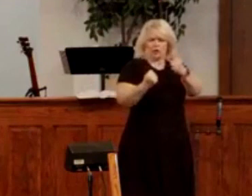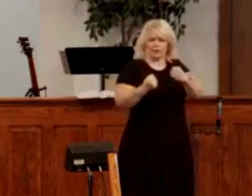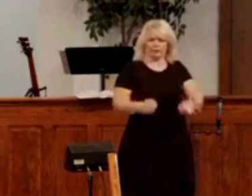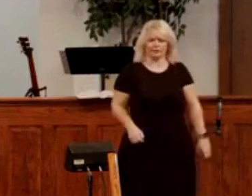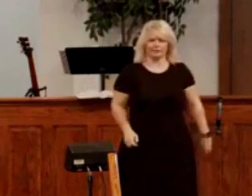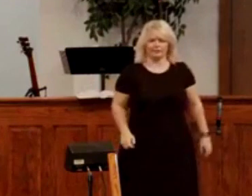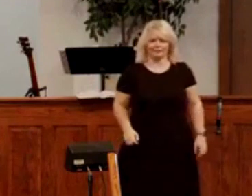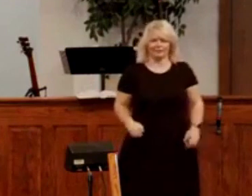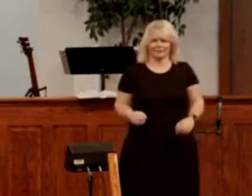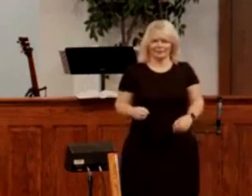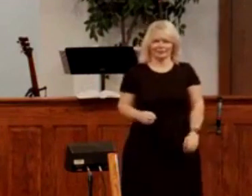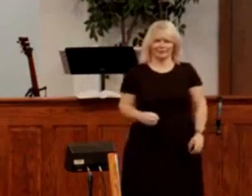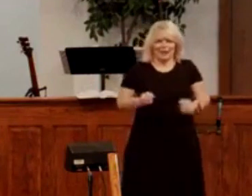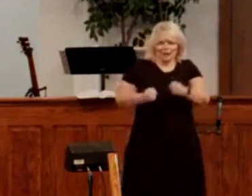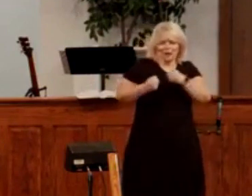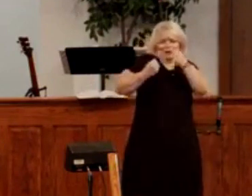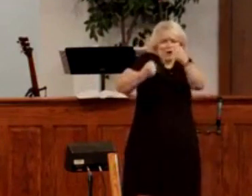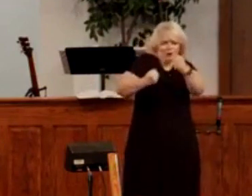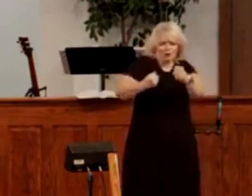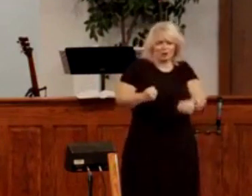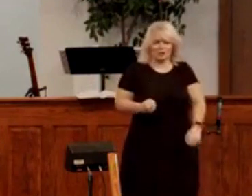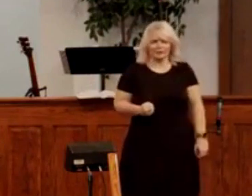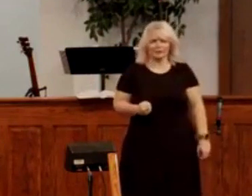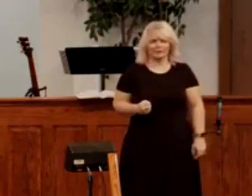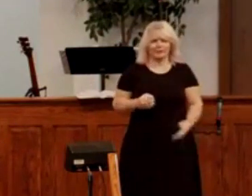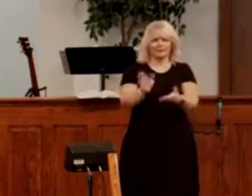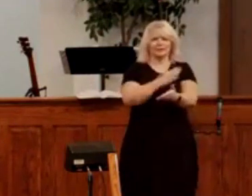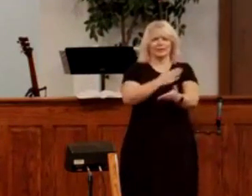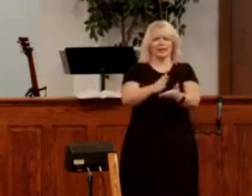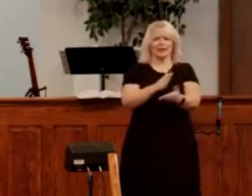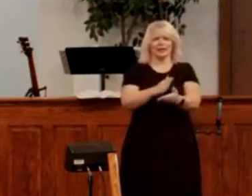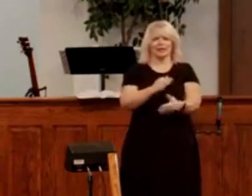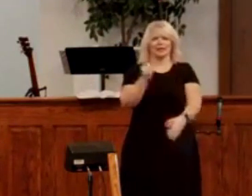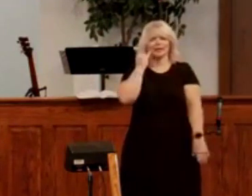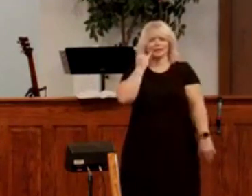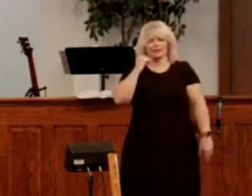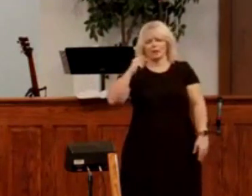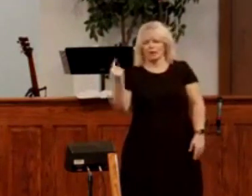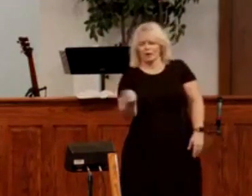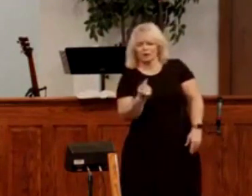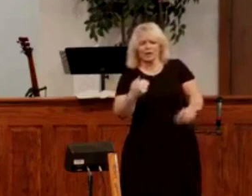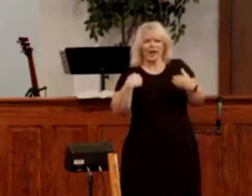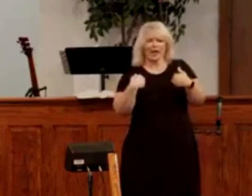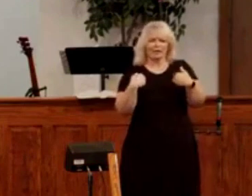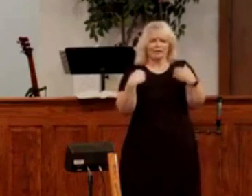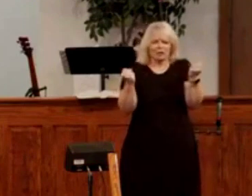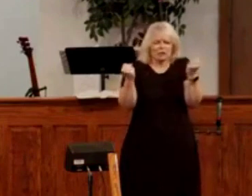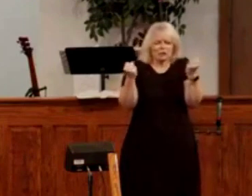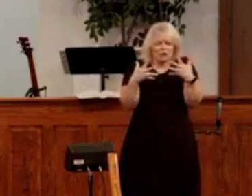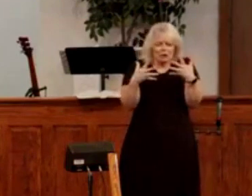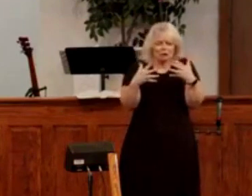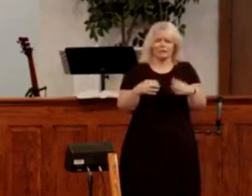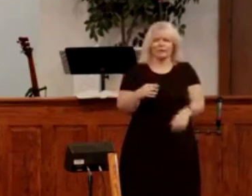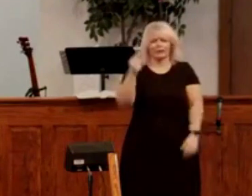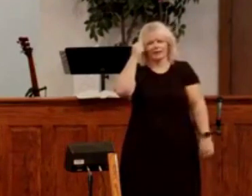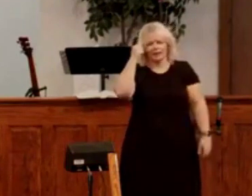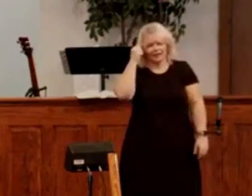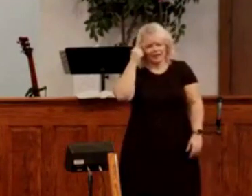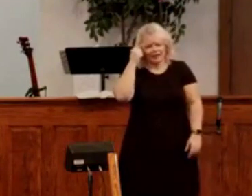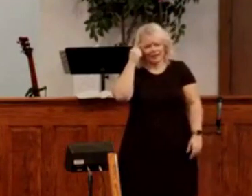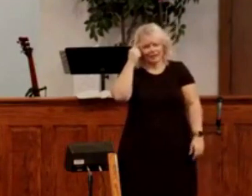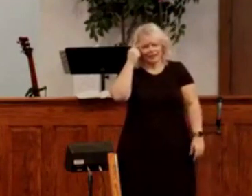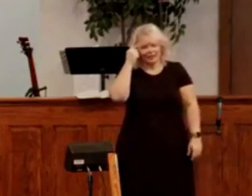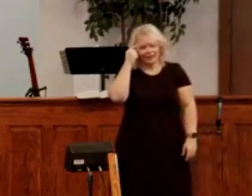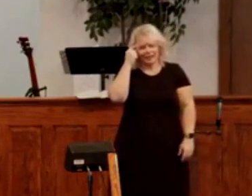Courage, right? He needs courage. And he sang the song, if I only had the knife, right? If I only had the knife. I think it's a try at